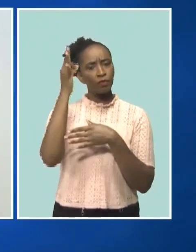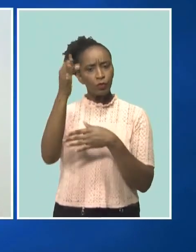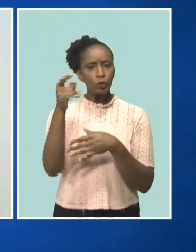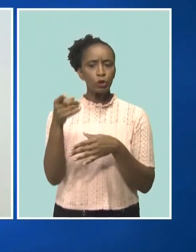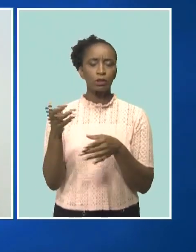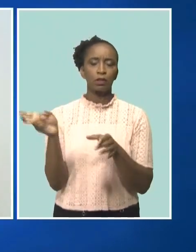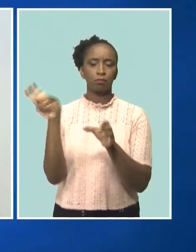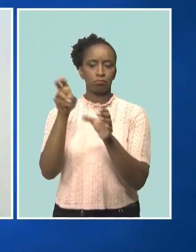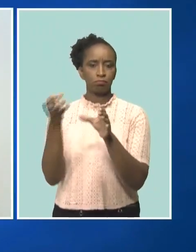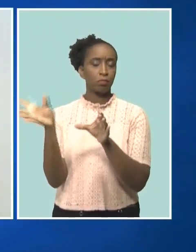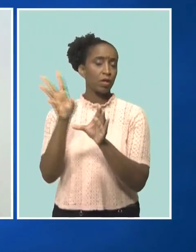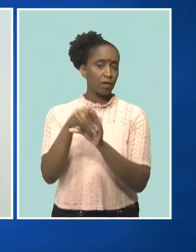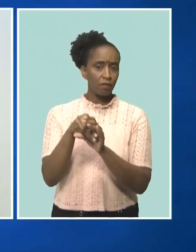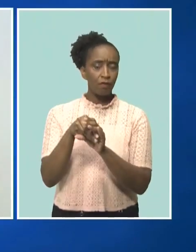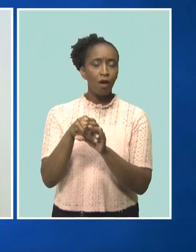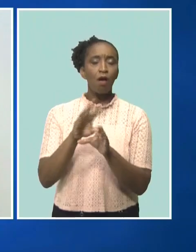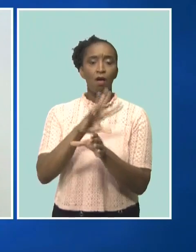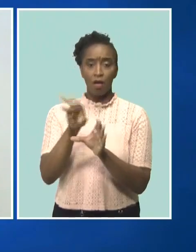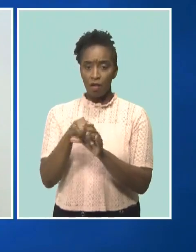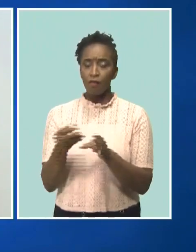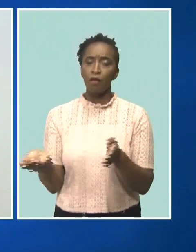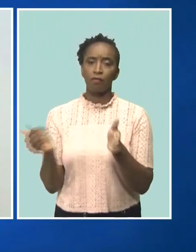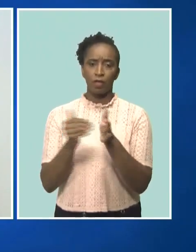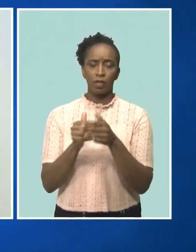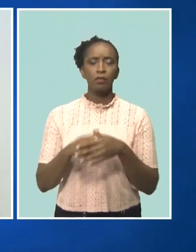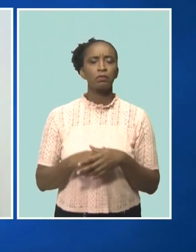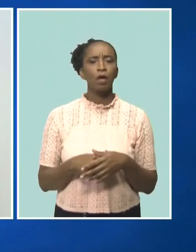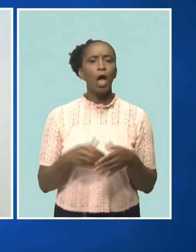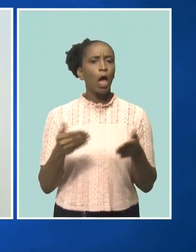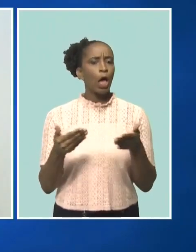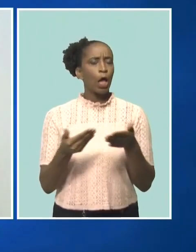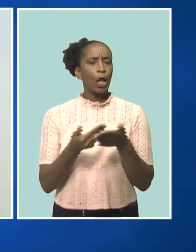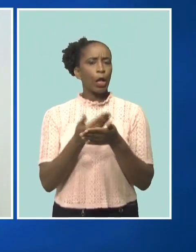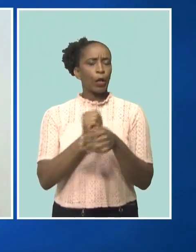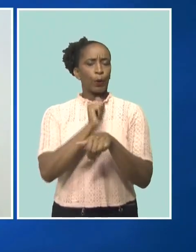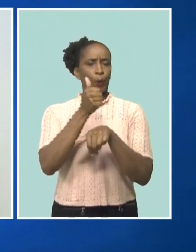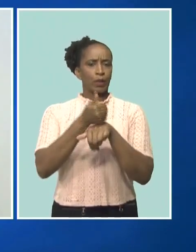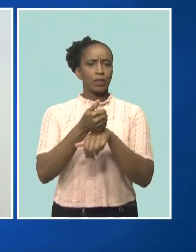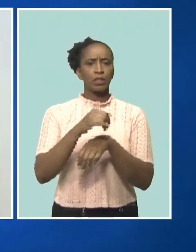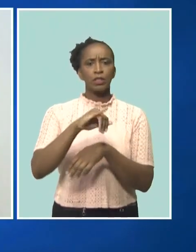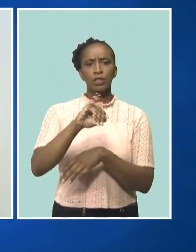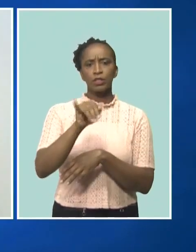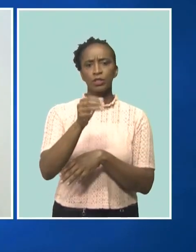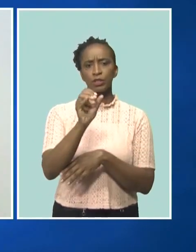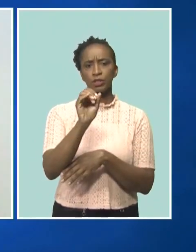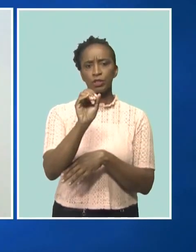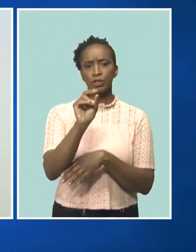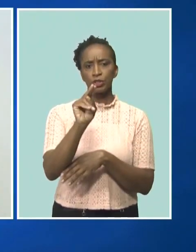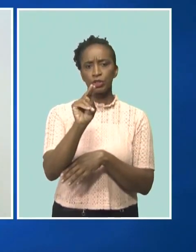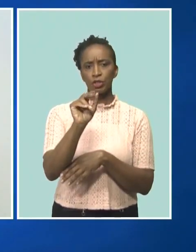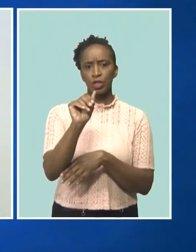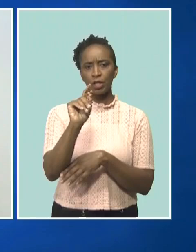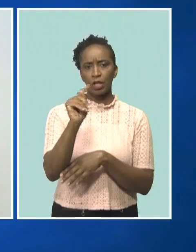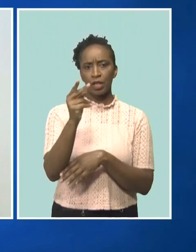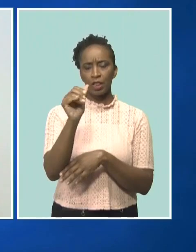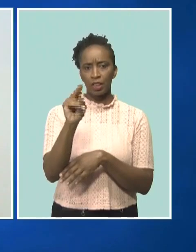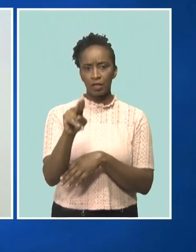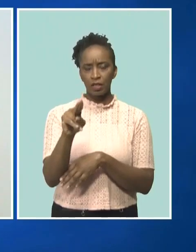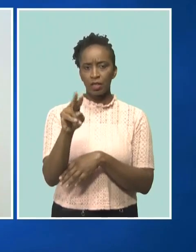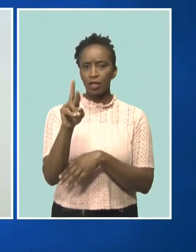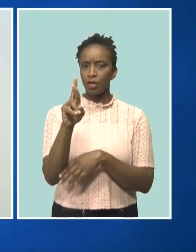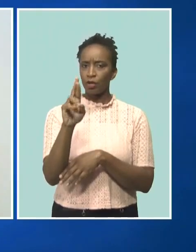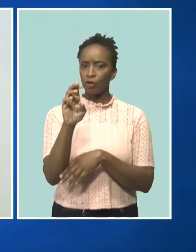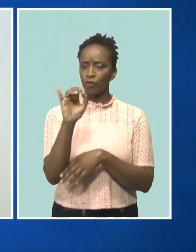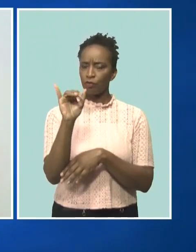There's also been a new appointment in Jonathan Reed, who's coming from working within the Prime Minister's ministry